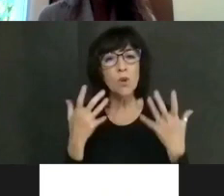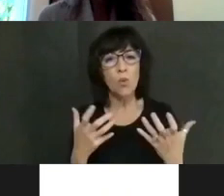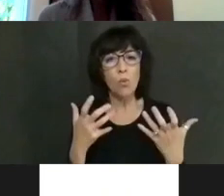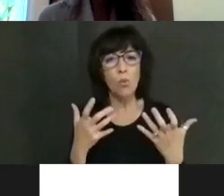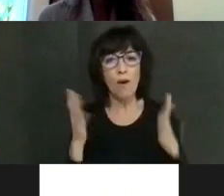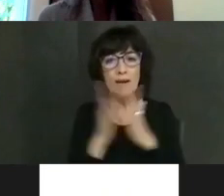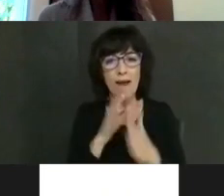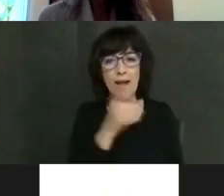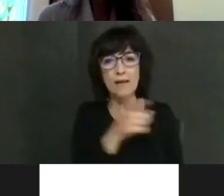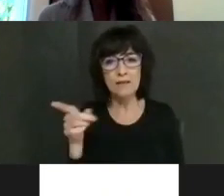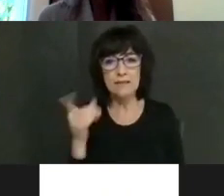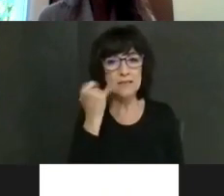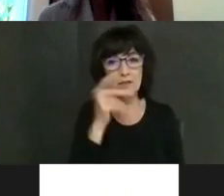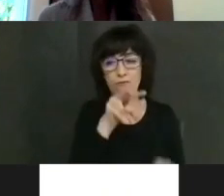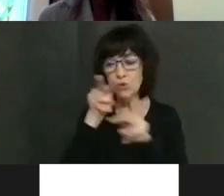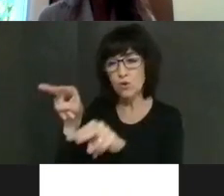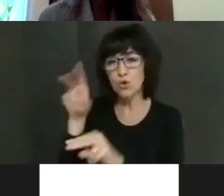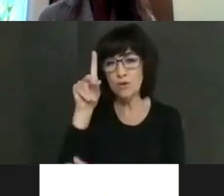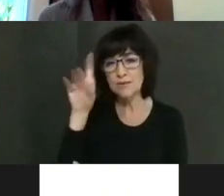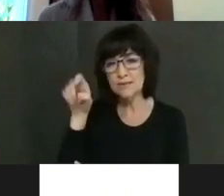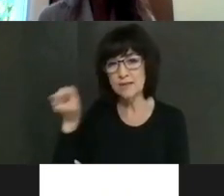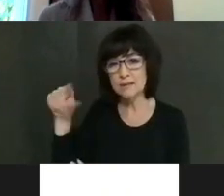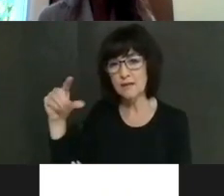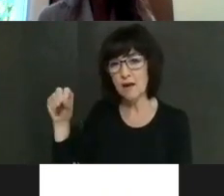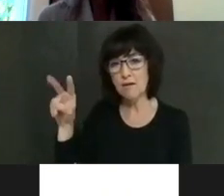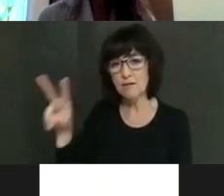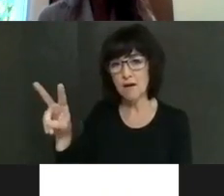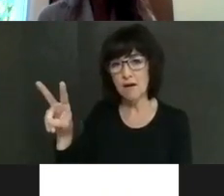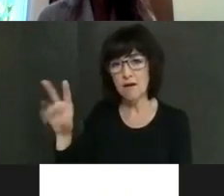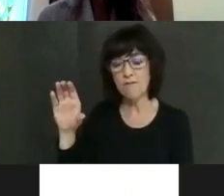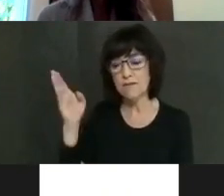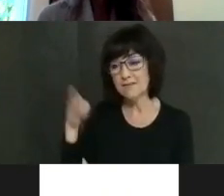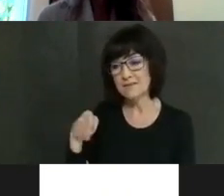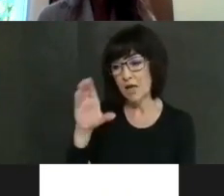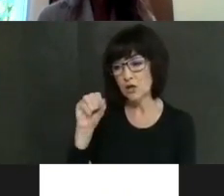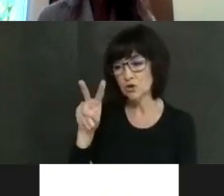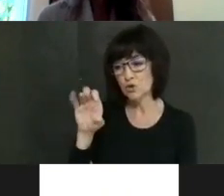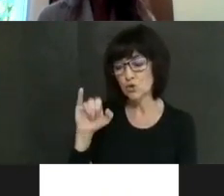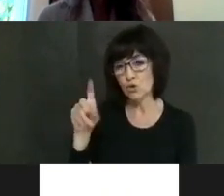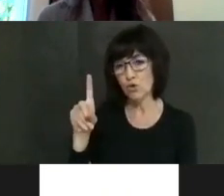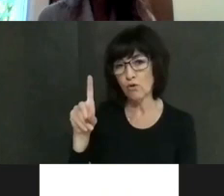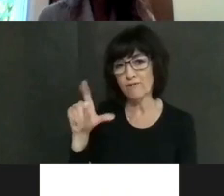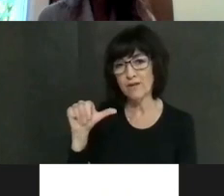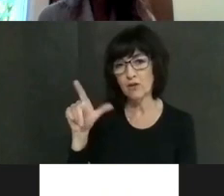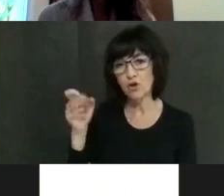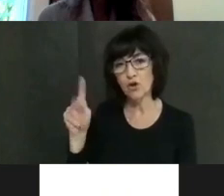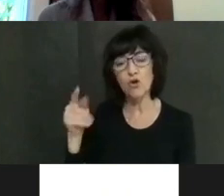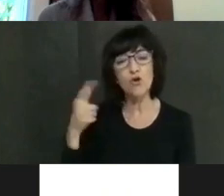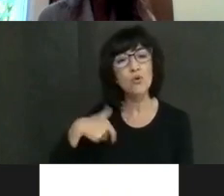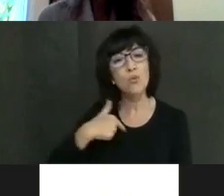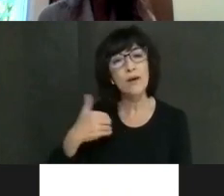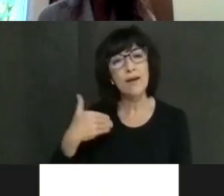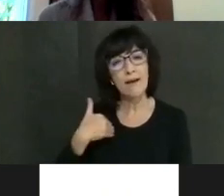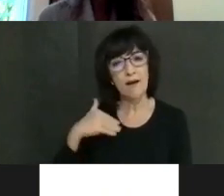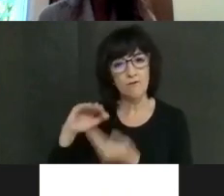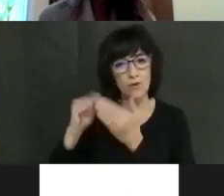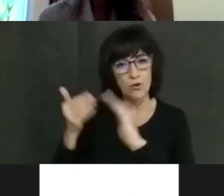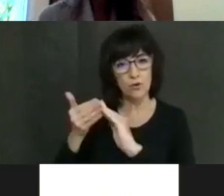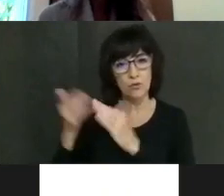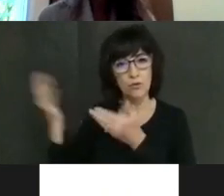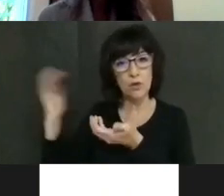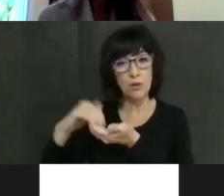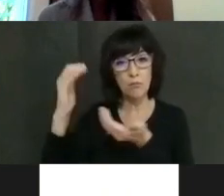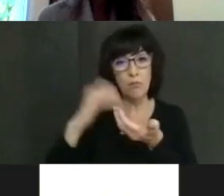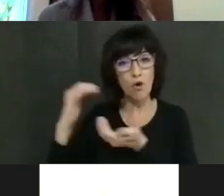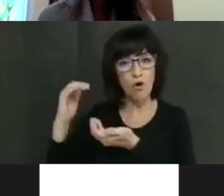go to de.gov/COVID alert, across the bottom, very bottom of the website, we have community partner logos, because we think it's really important